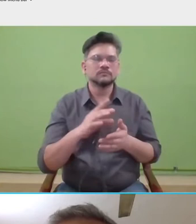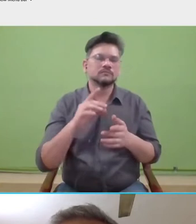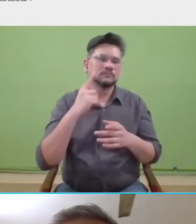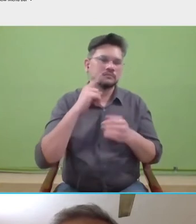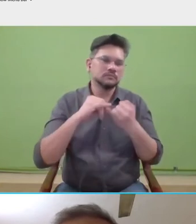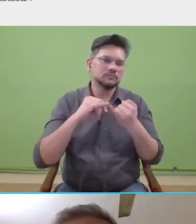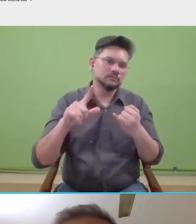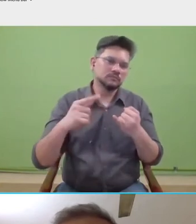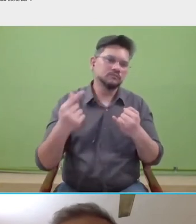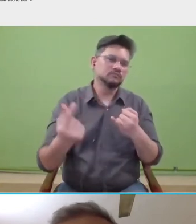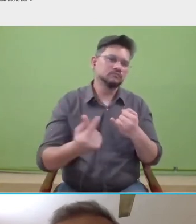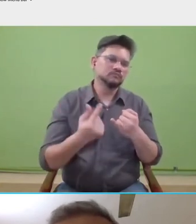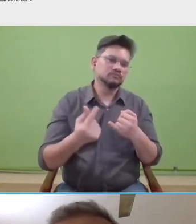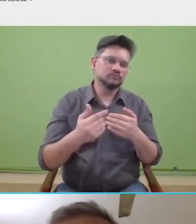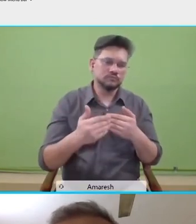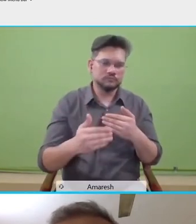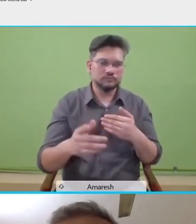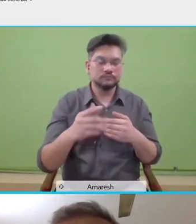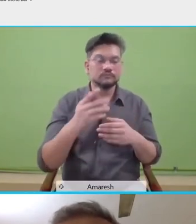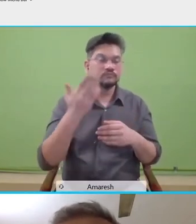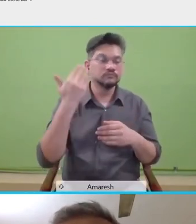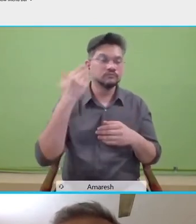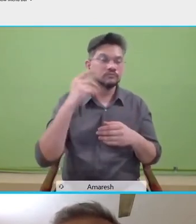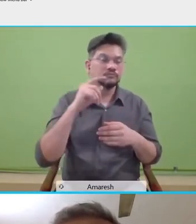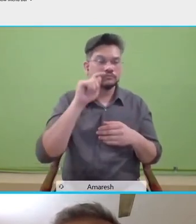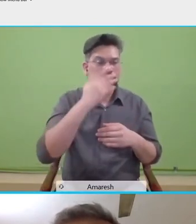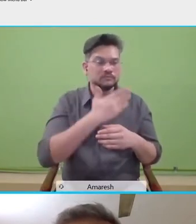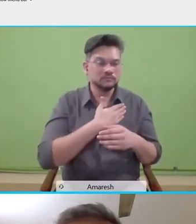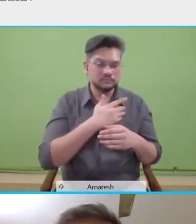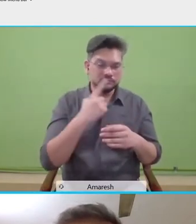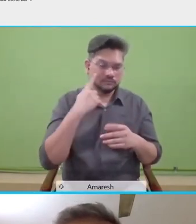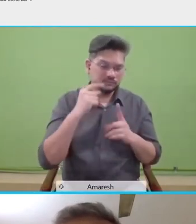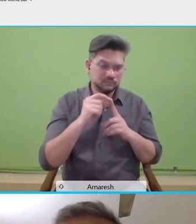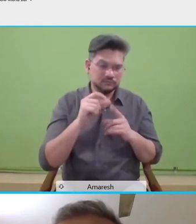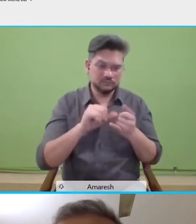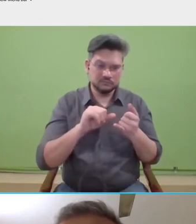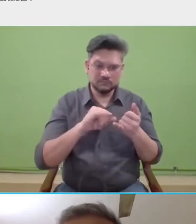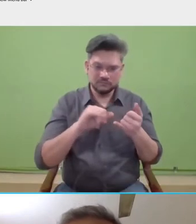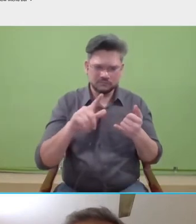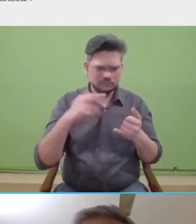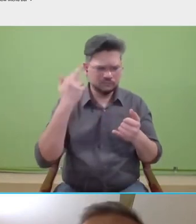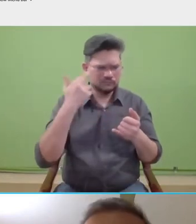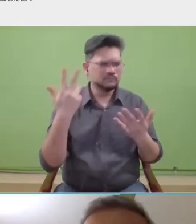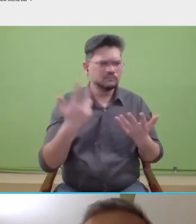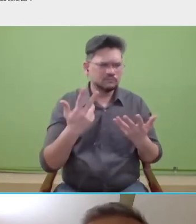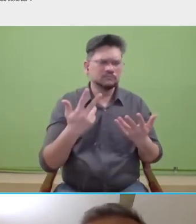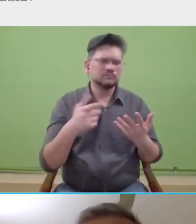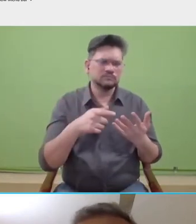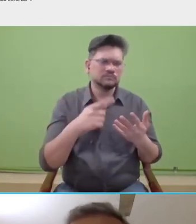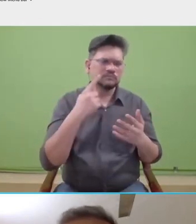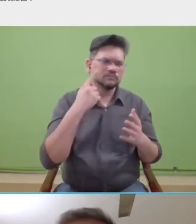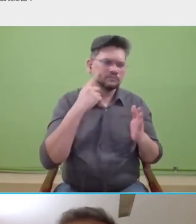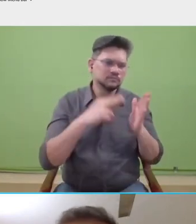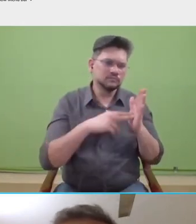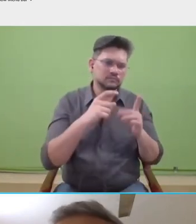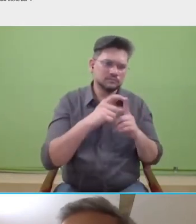the reason that ulrike had um given the phrase indo pakistani sign language was